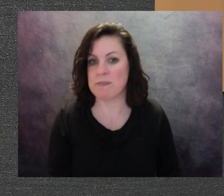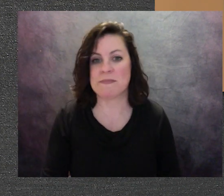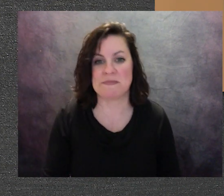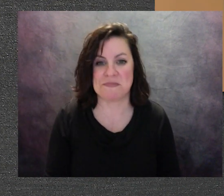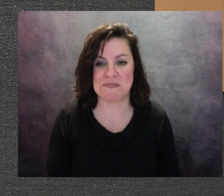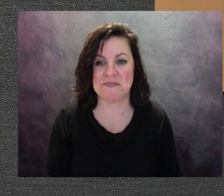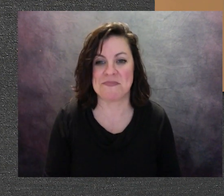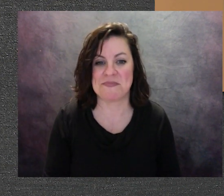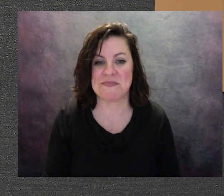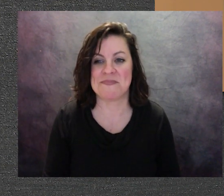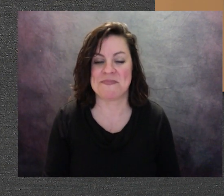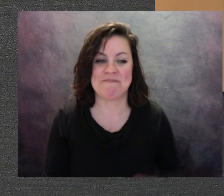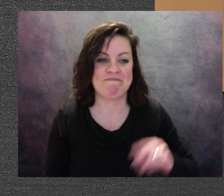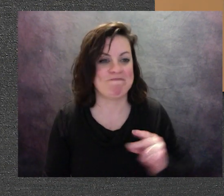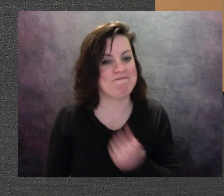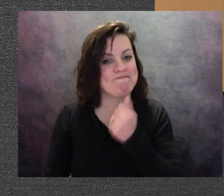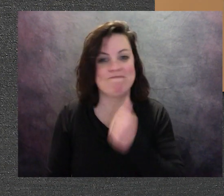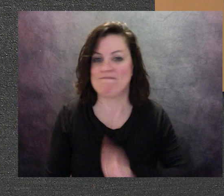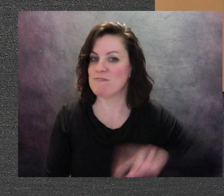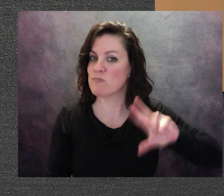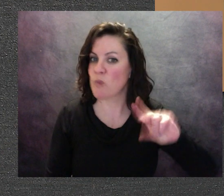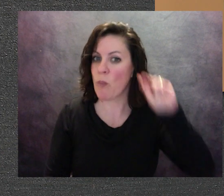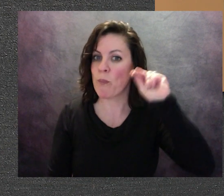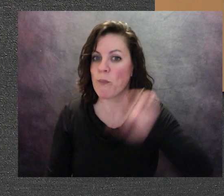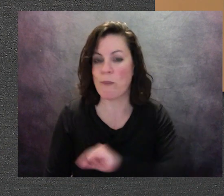say no.